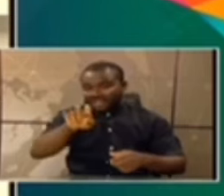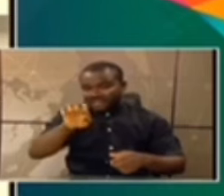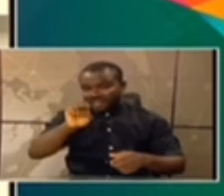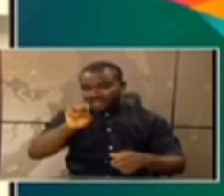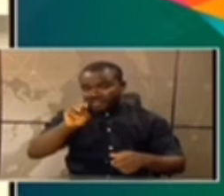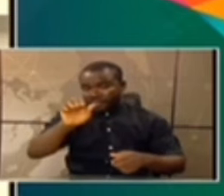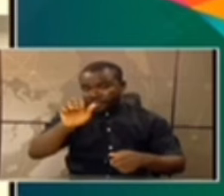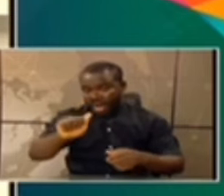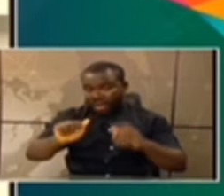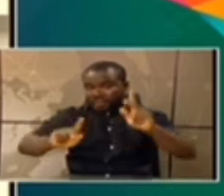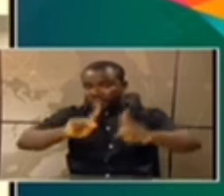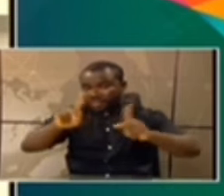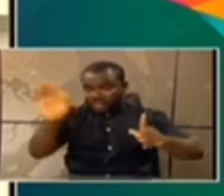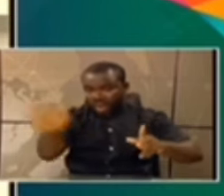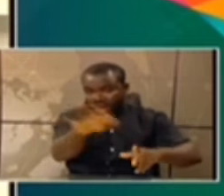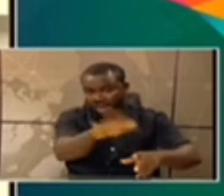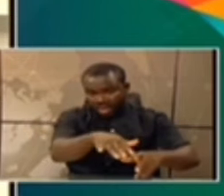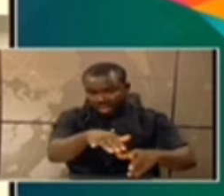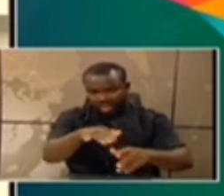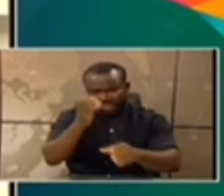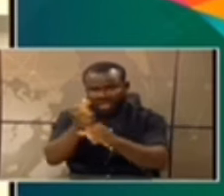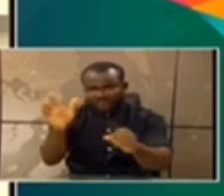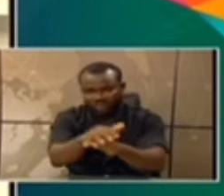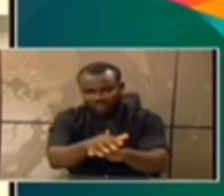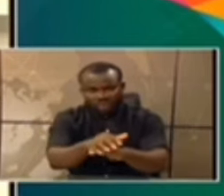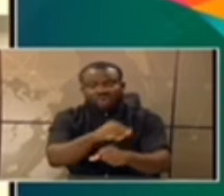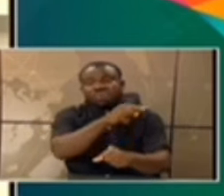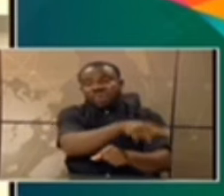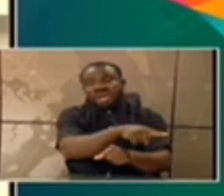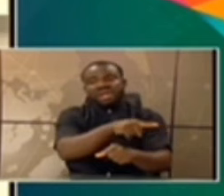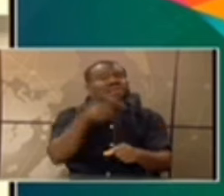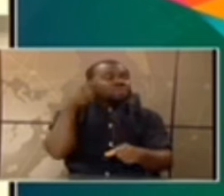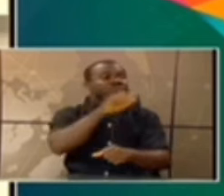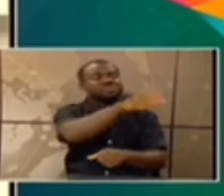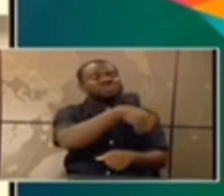mamu biya dada usu tu galamsi wanyesika chobe influencer